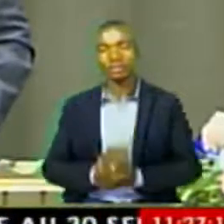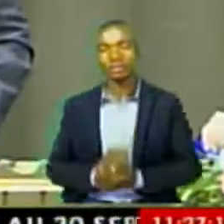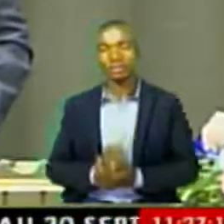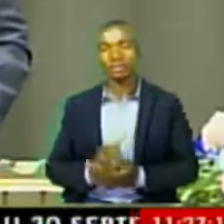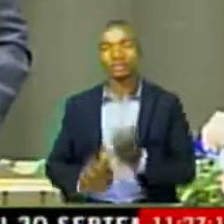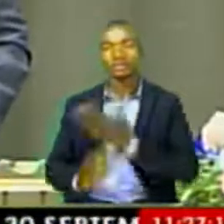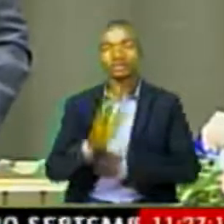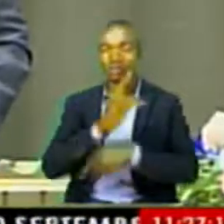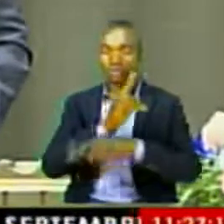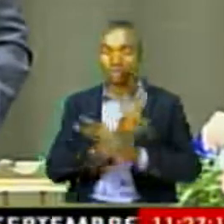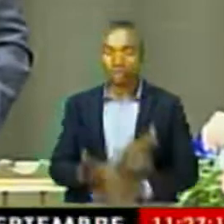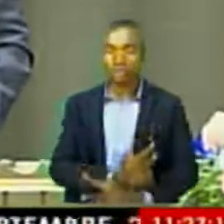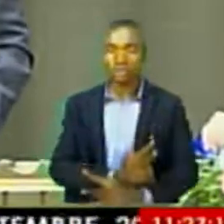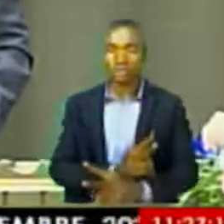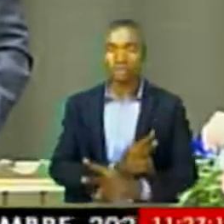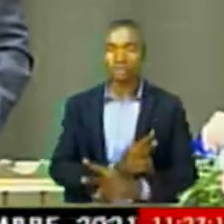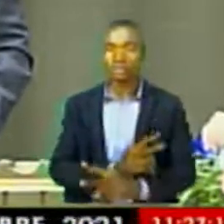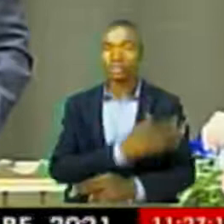Lord, assist him.